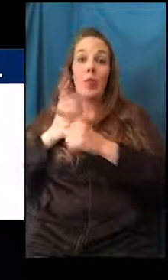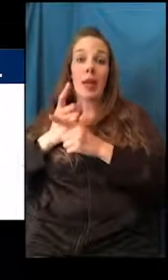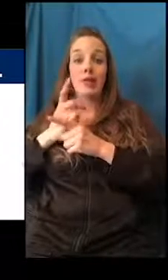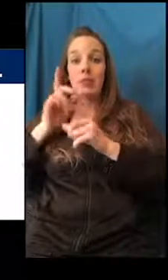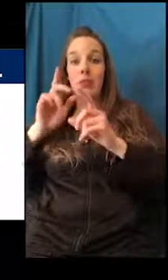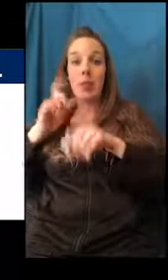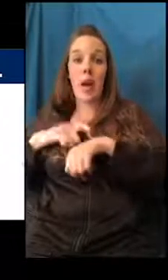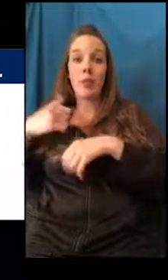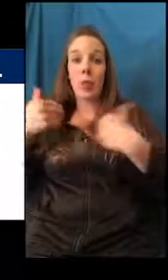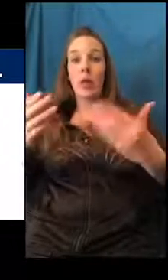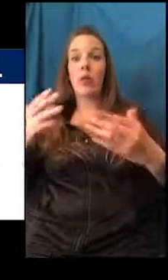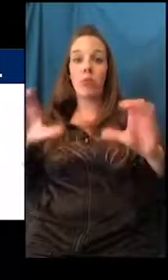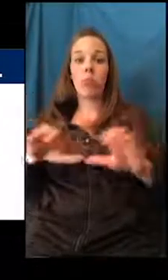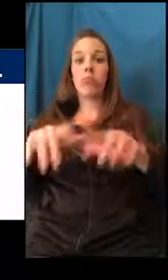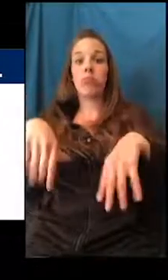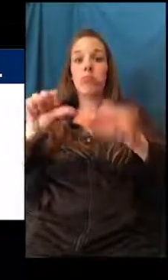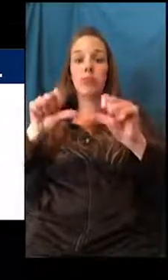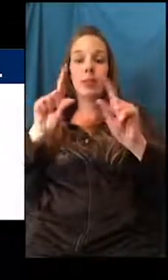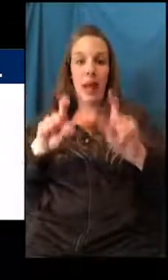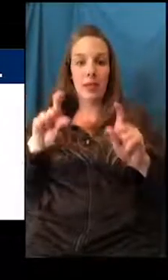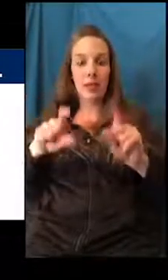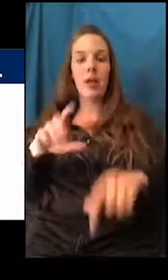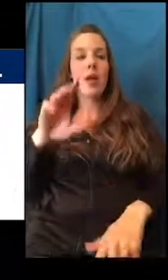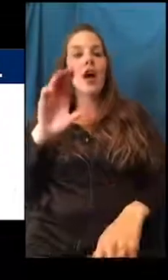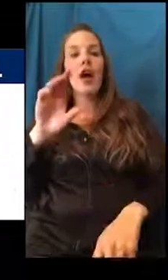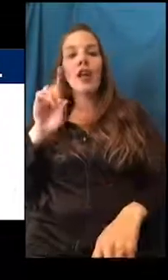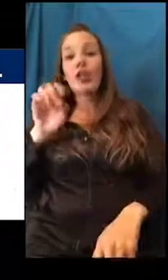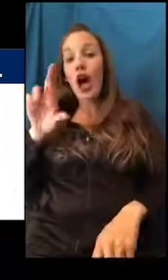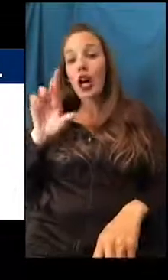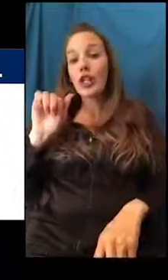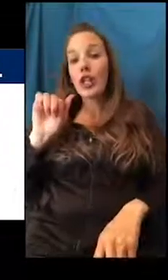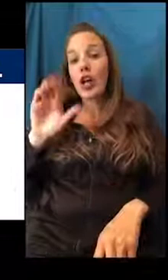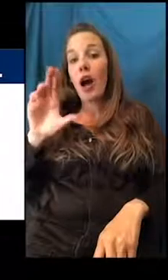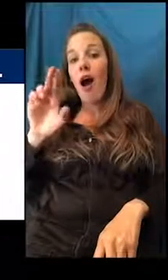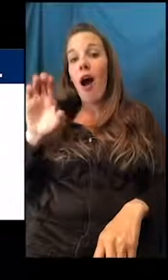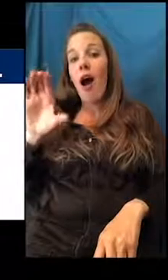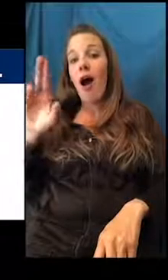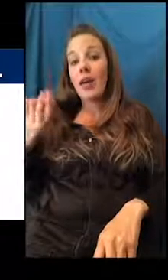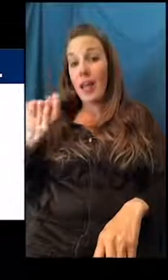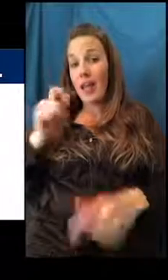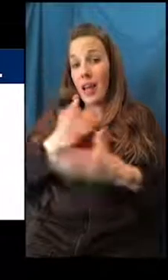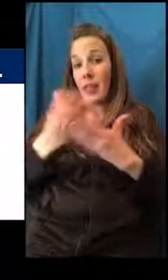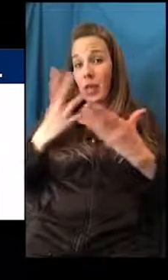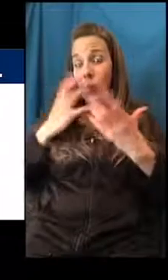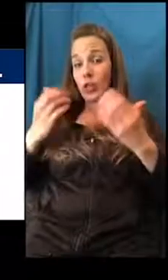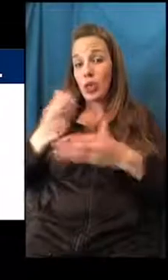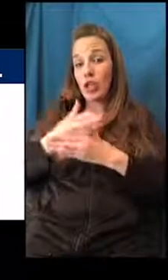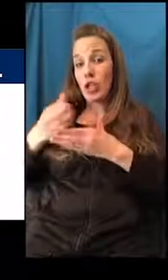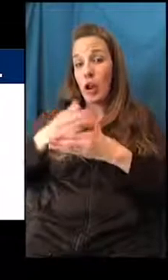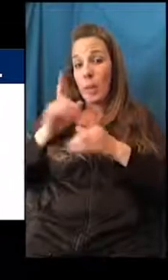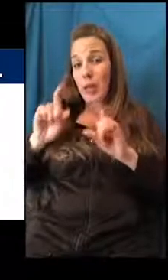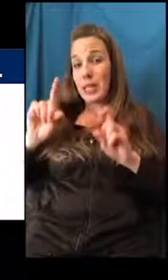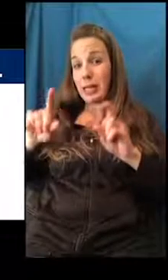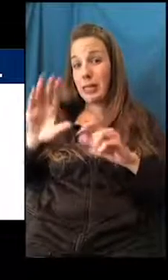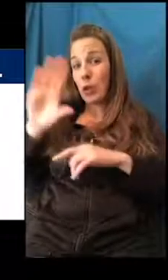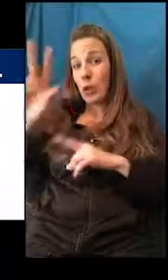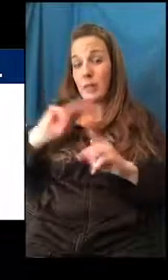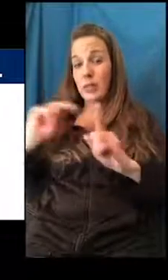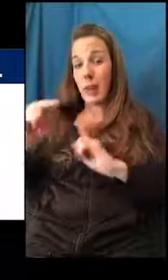good. Thank you, Julie. How about Dr. Ockett? Anything you'd like to share around COVID-19 testing from your perspective?